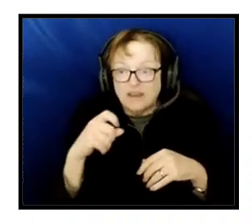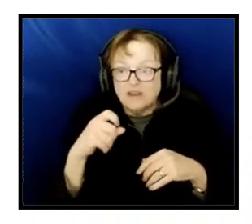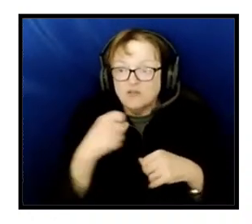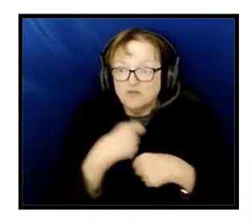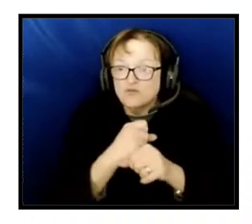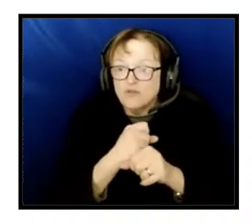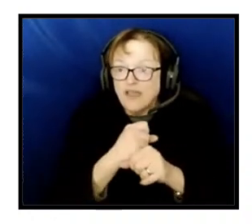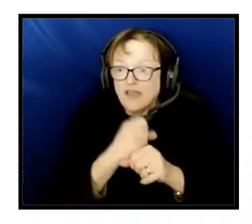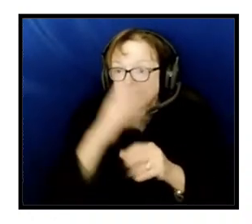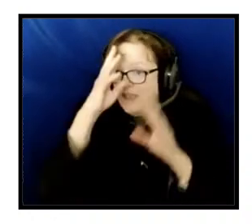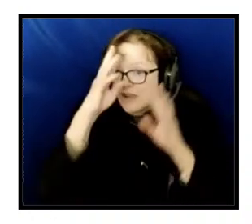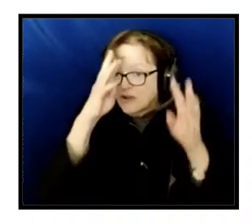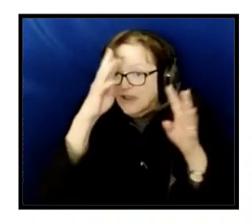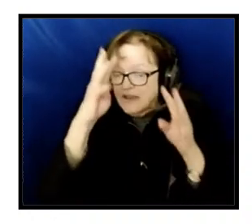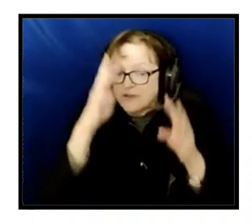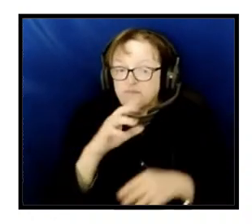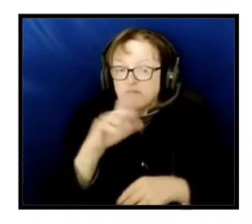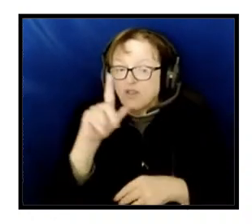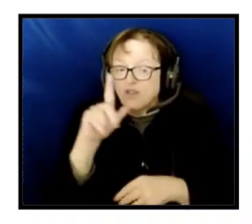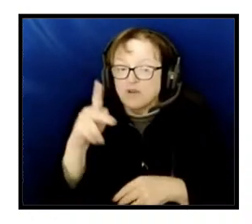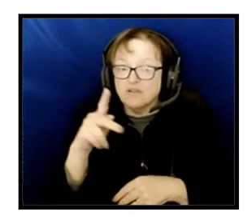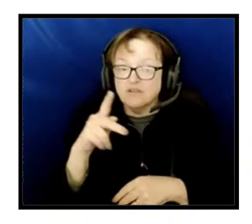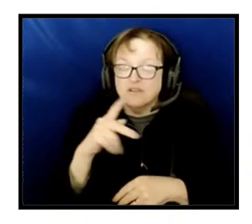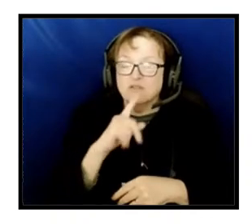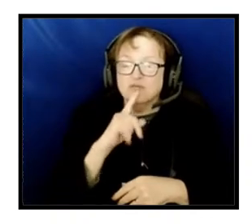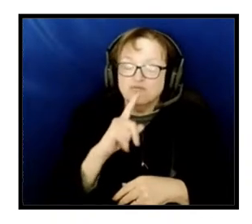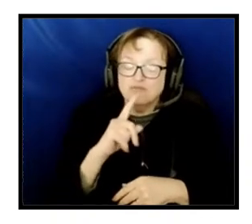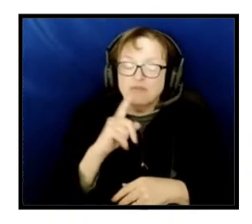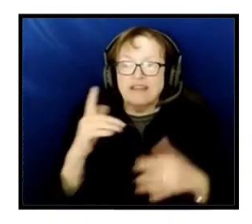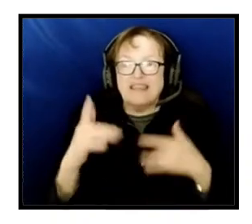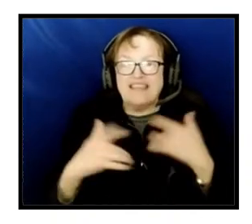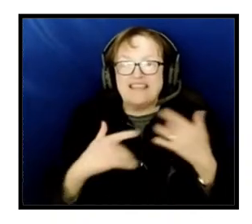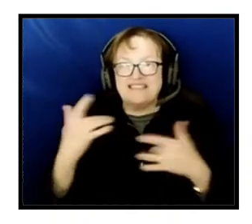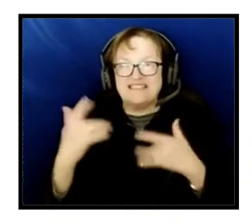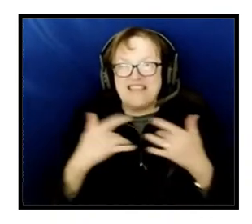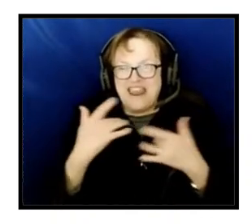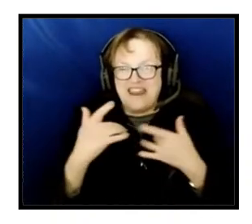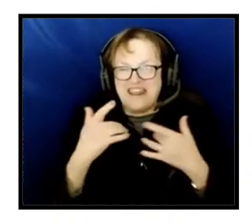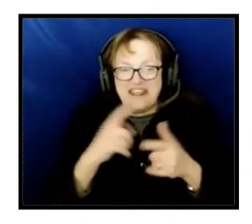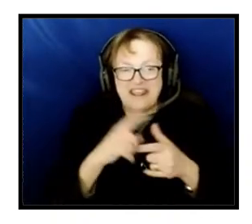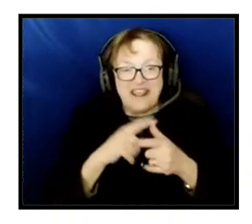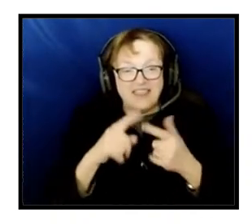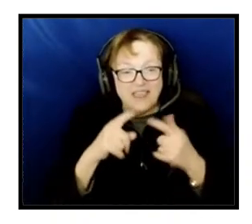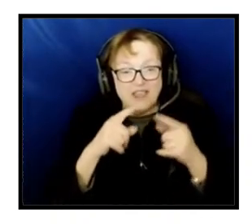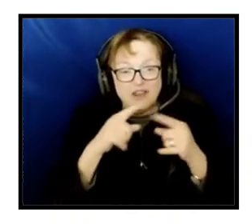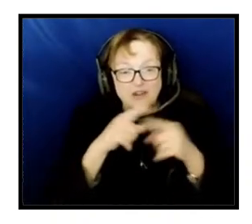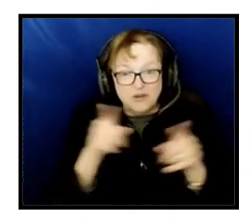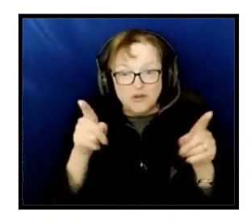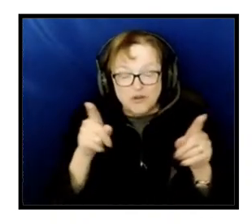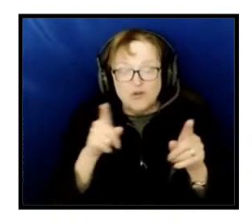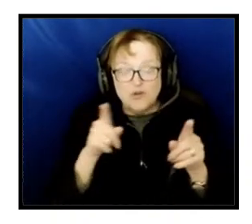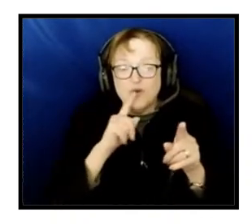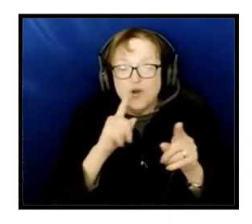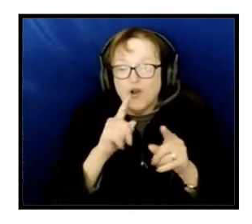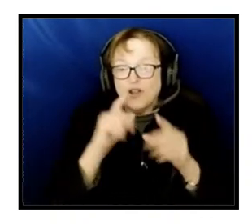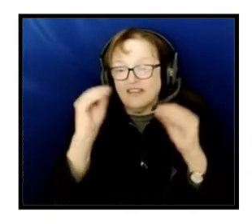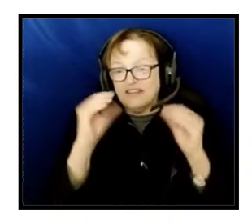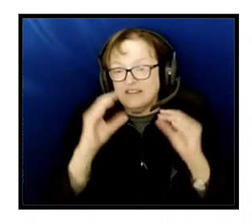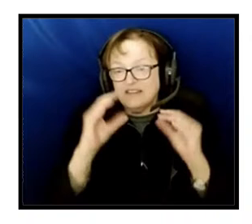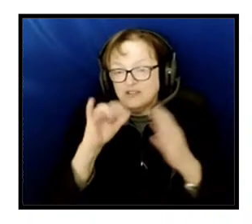So Laundromat Project is so exciting, and then you all are the future of that work, which is incredible.